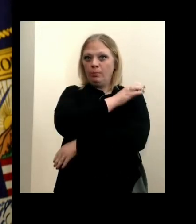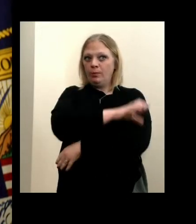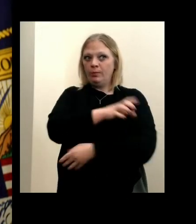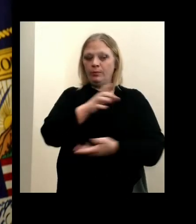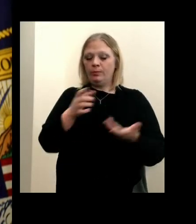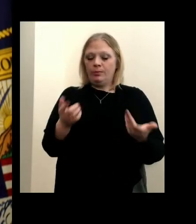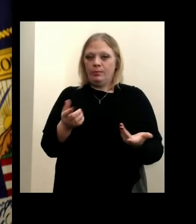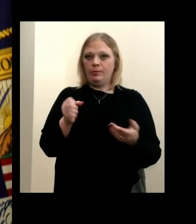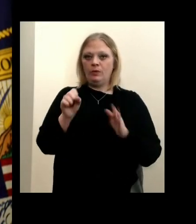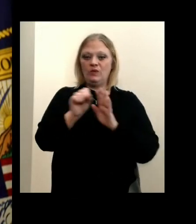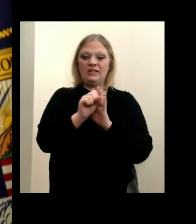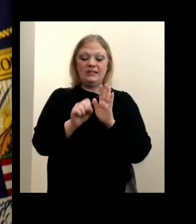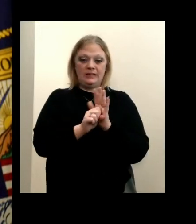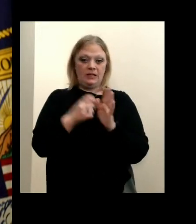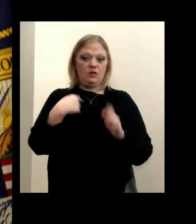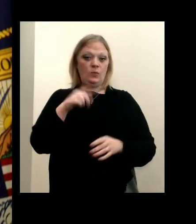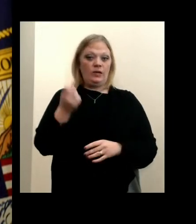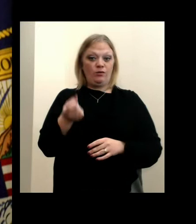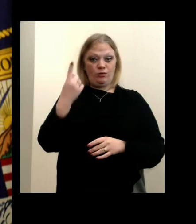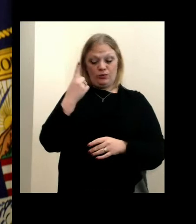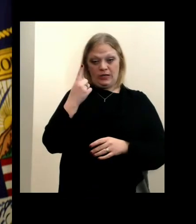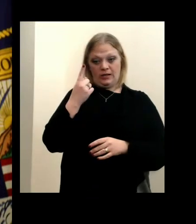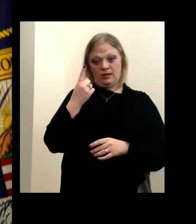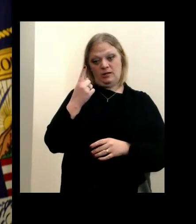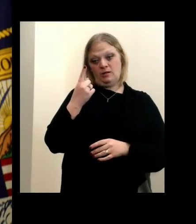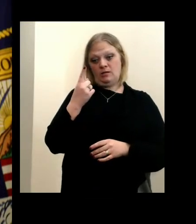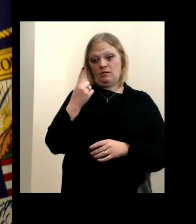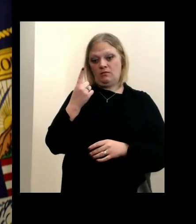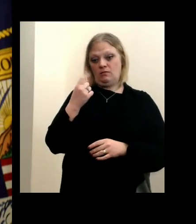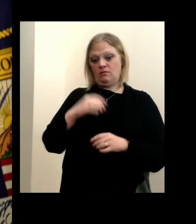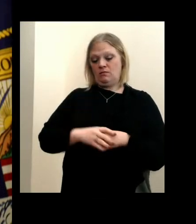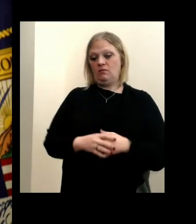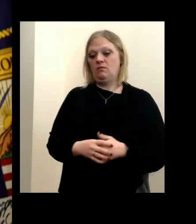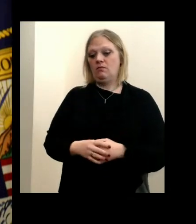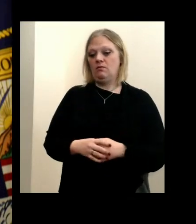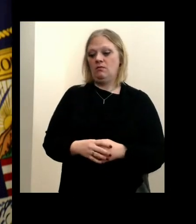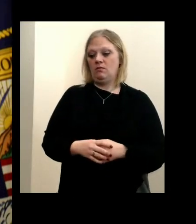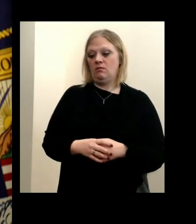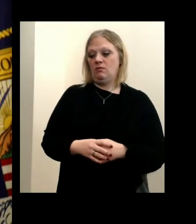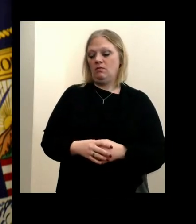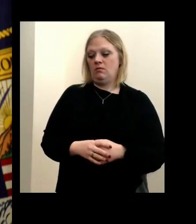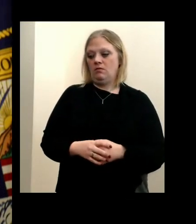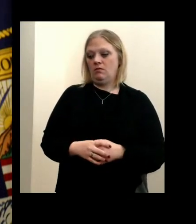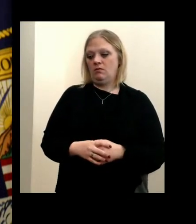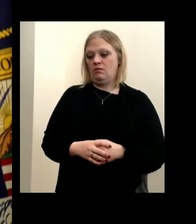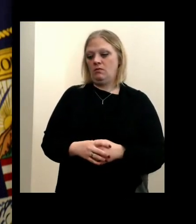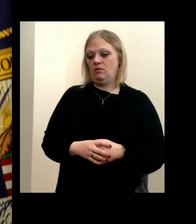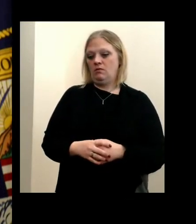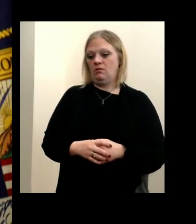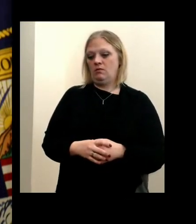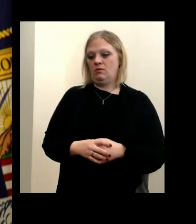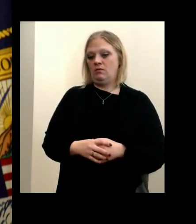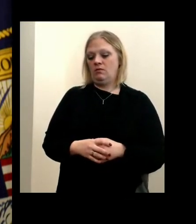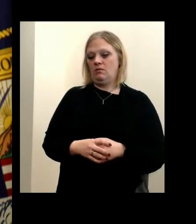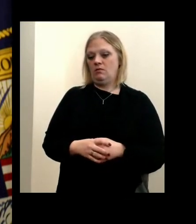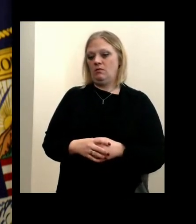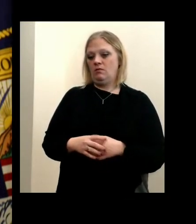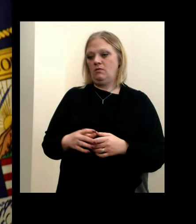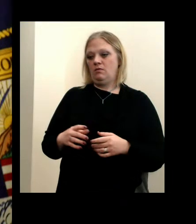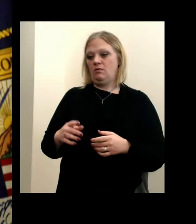The state, we understand, is shelving local county health departments' plans for mass